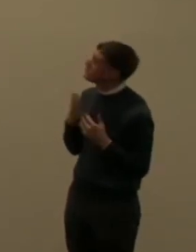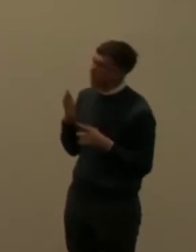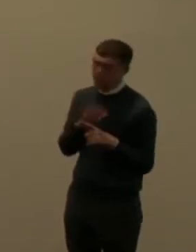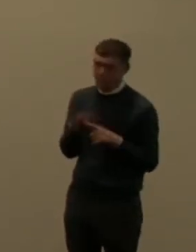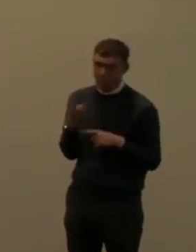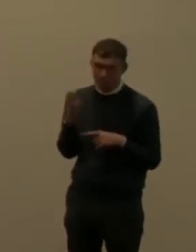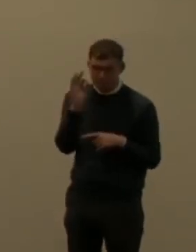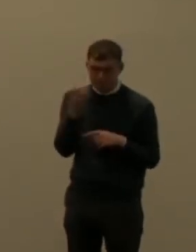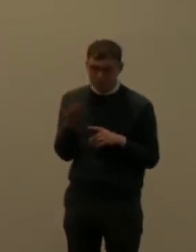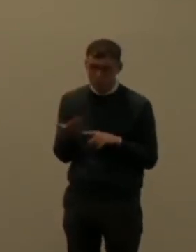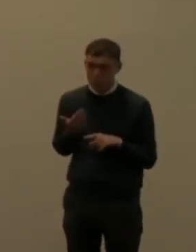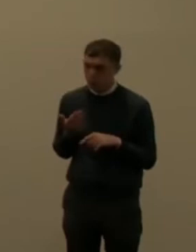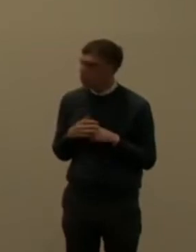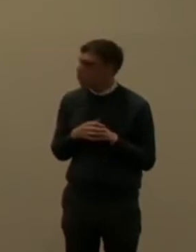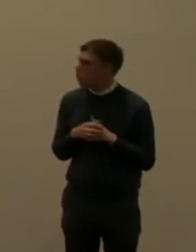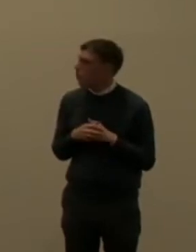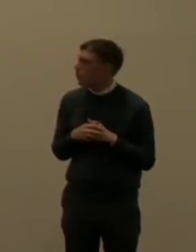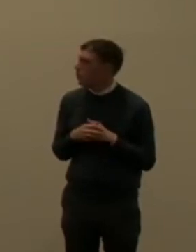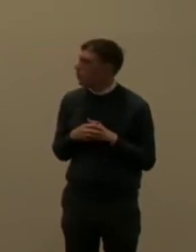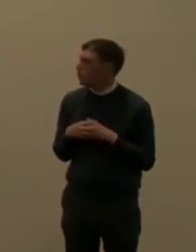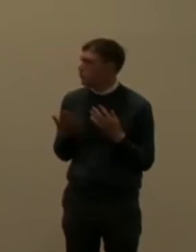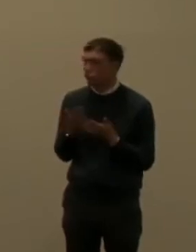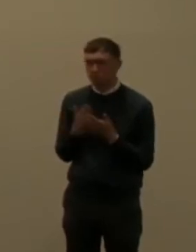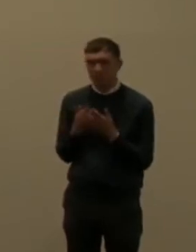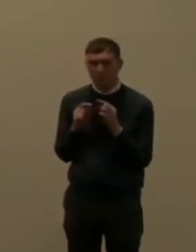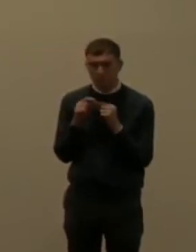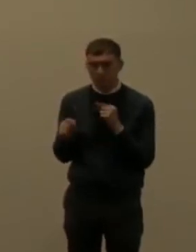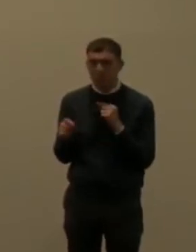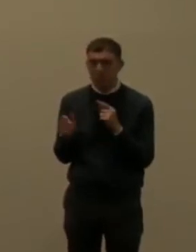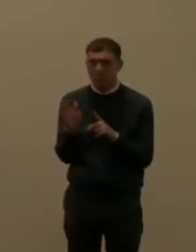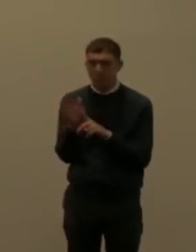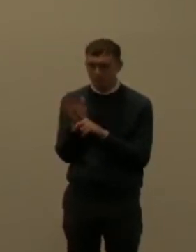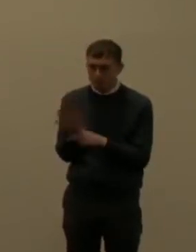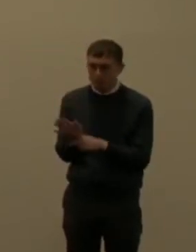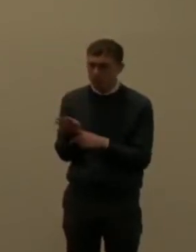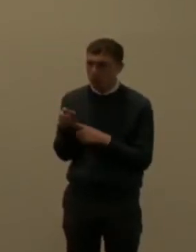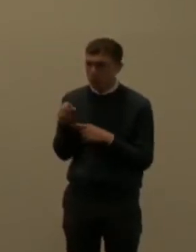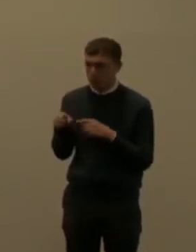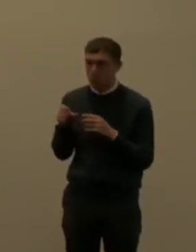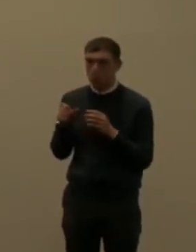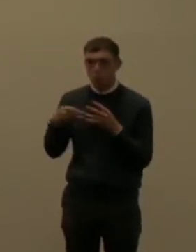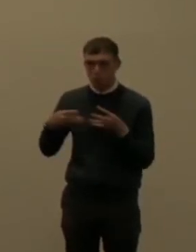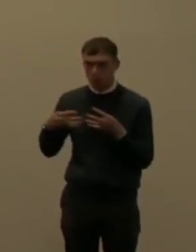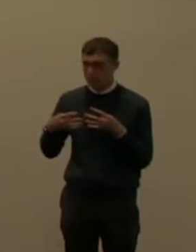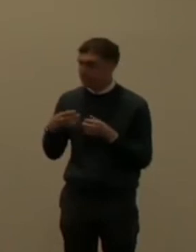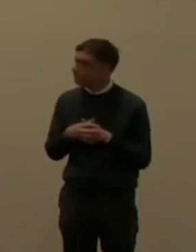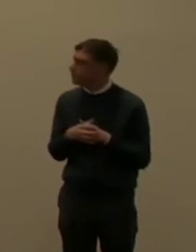ago. So it is really the pipeline that pushed this code here.